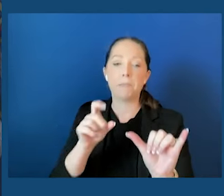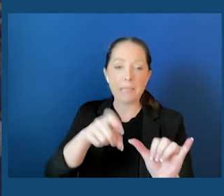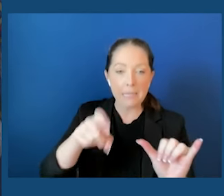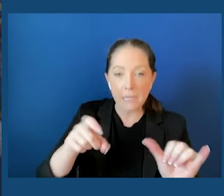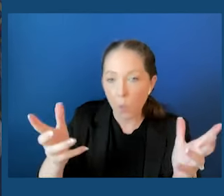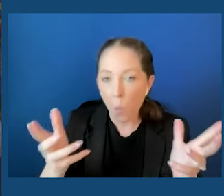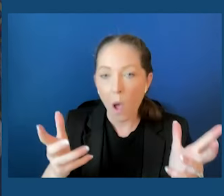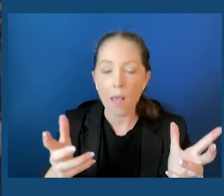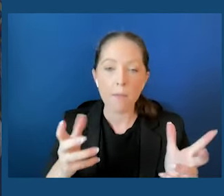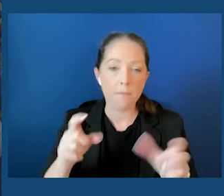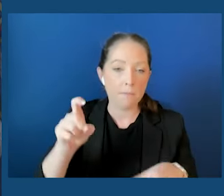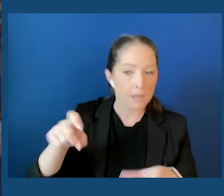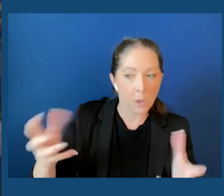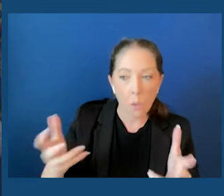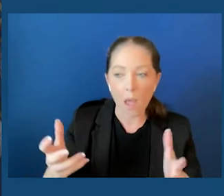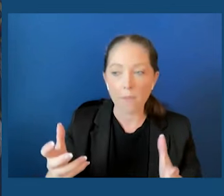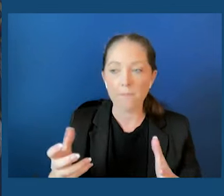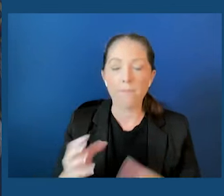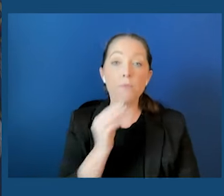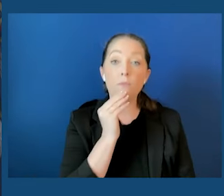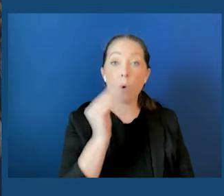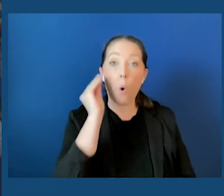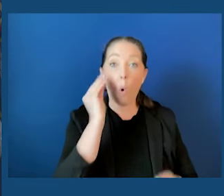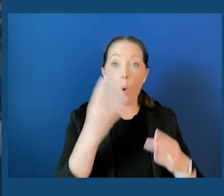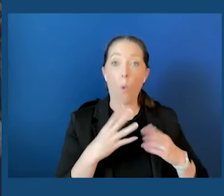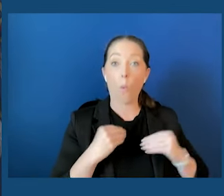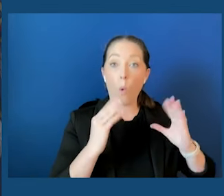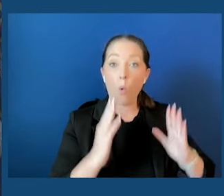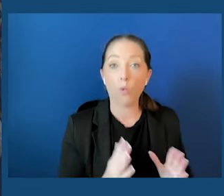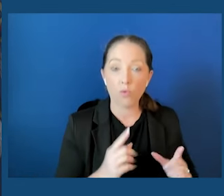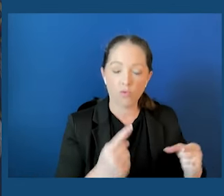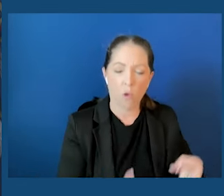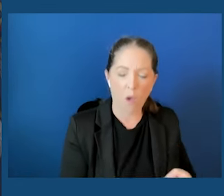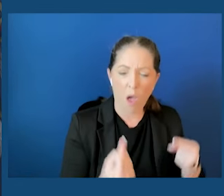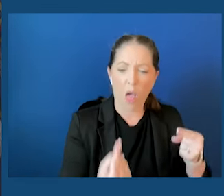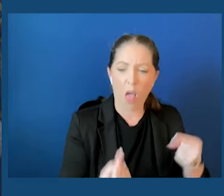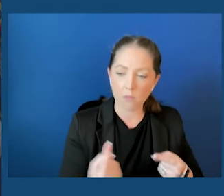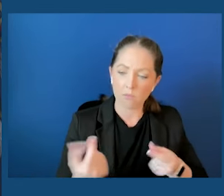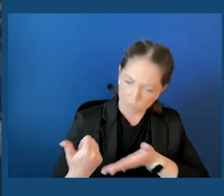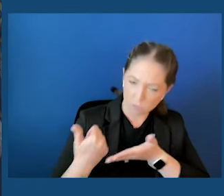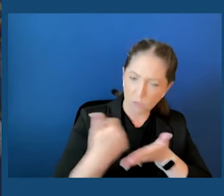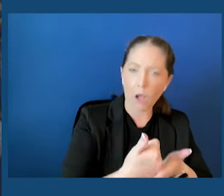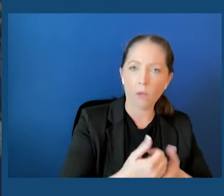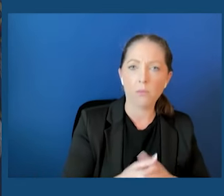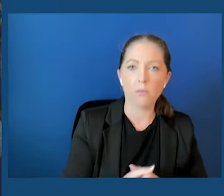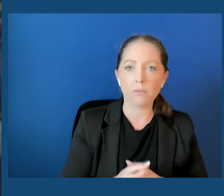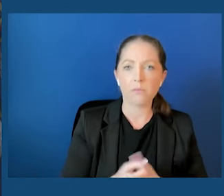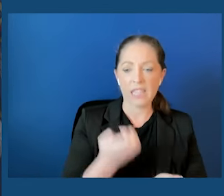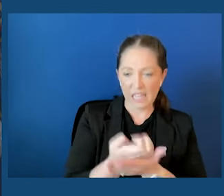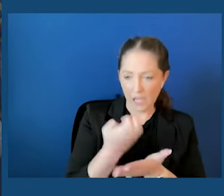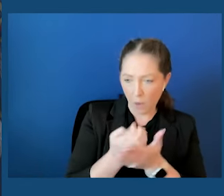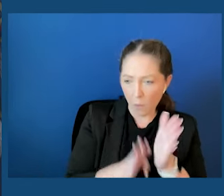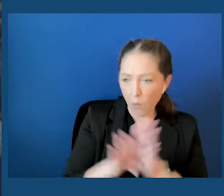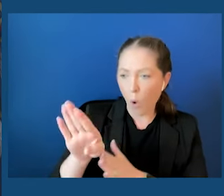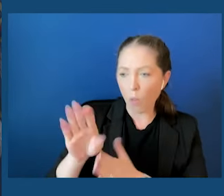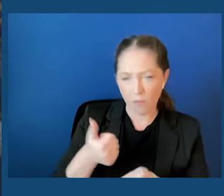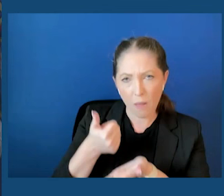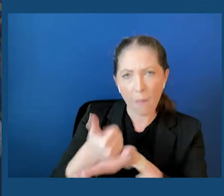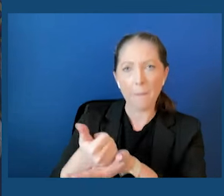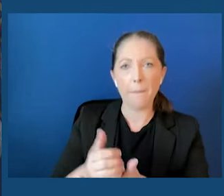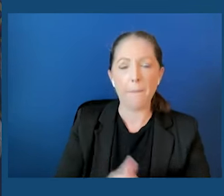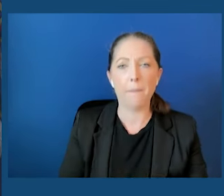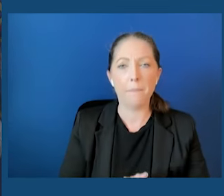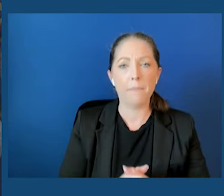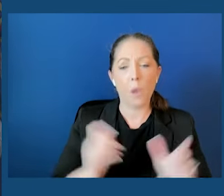homeowners. We need to help jumpstart economic growth, help the small businesses become stronger,